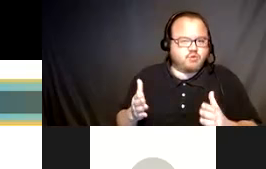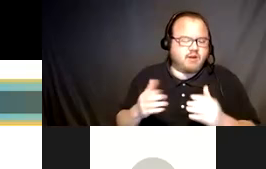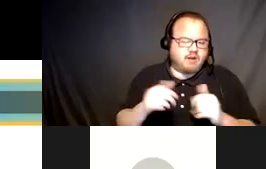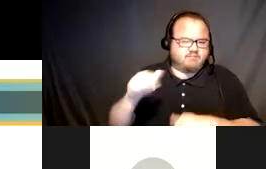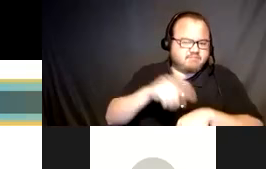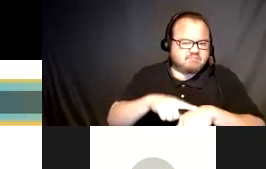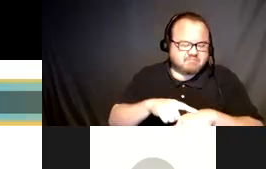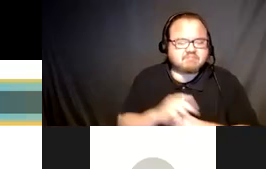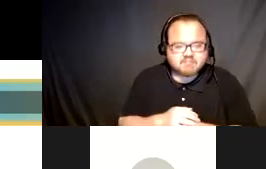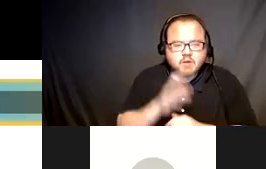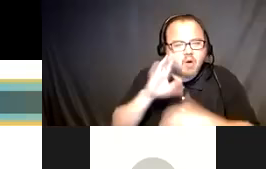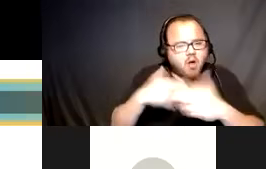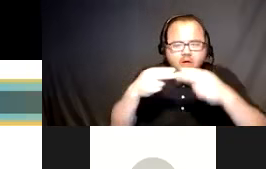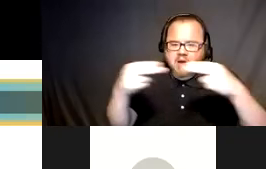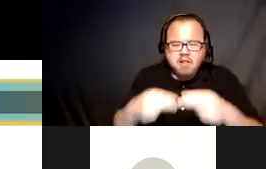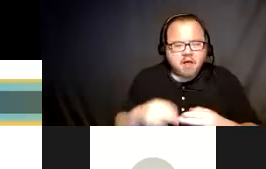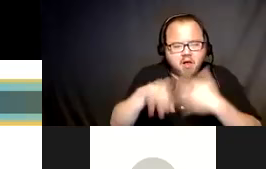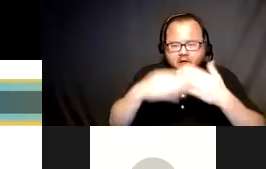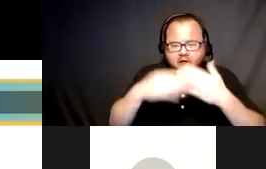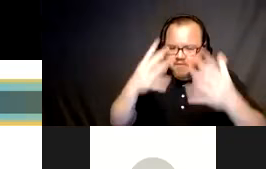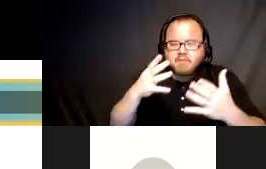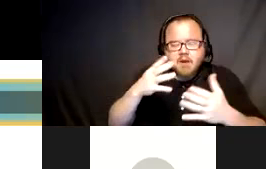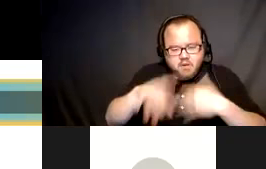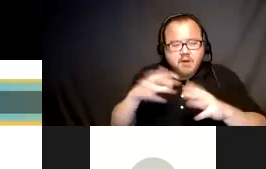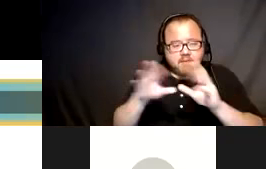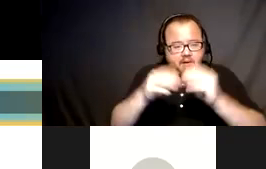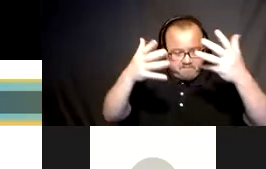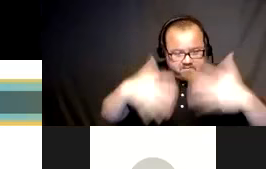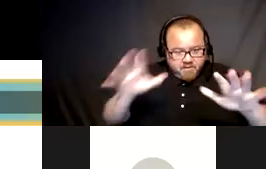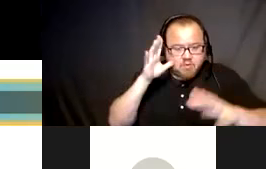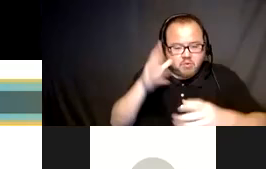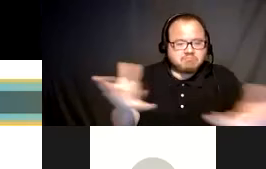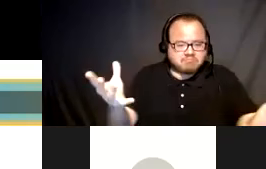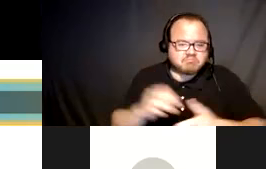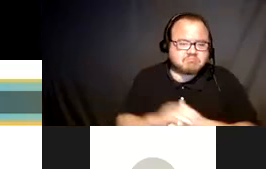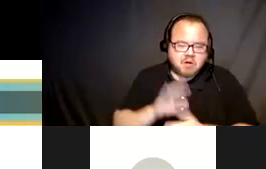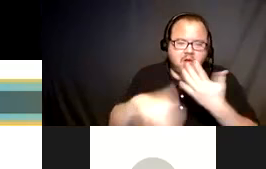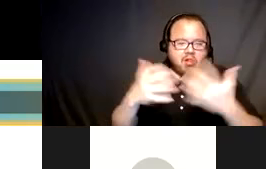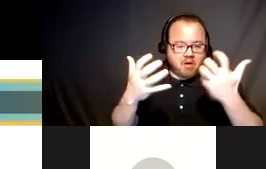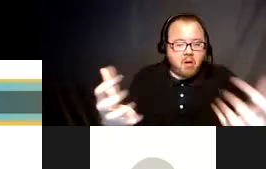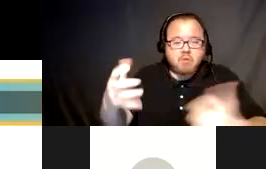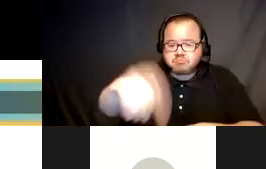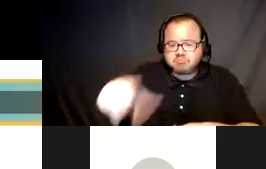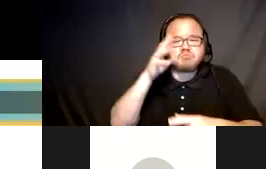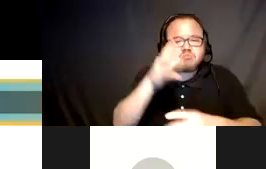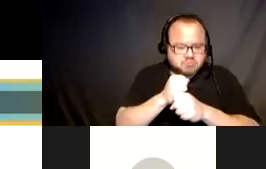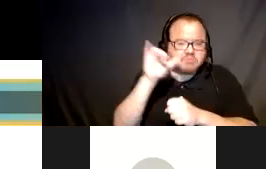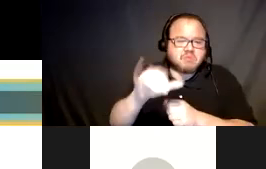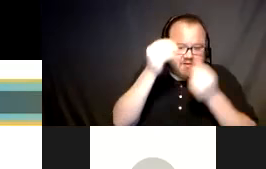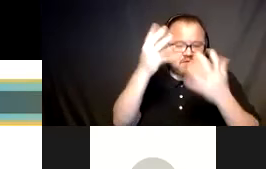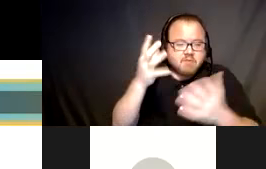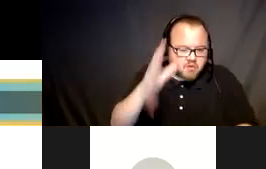all the slides and handouts information at the end of this meeting so that everyone in the audience will be able to get all of the information that they're looking